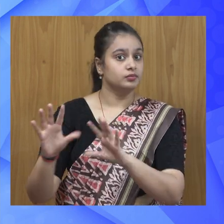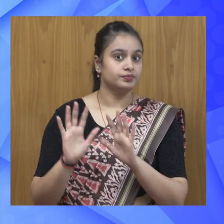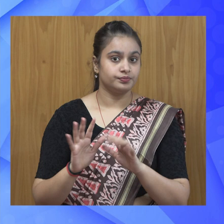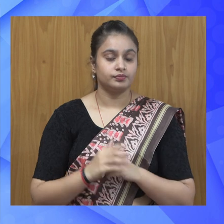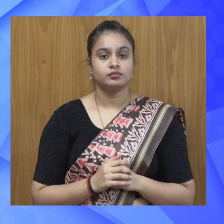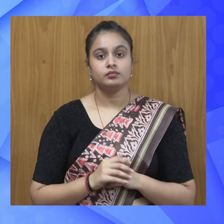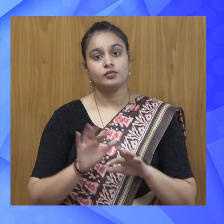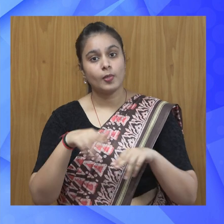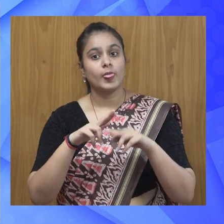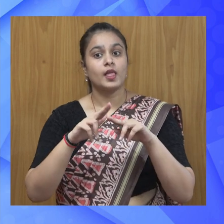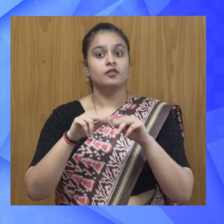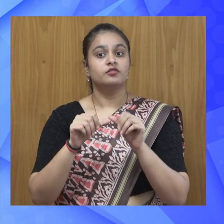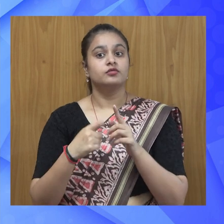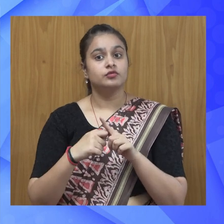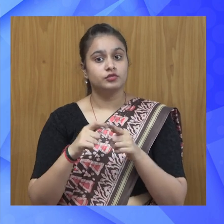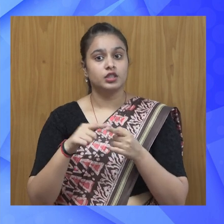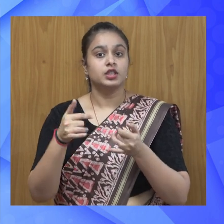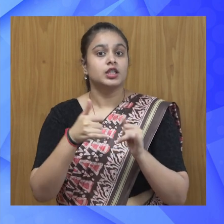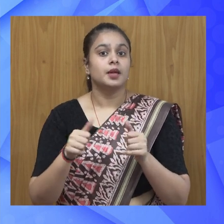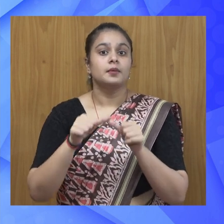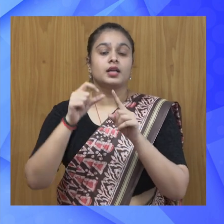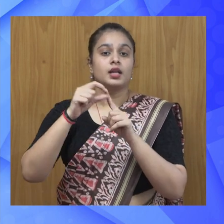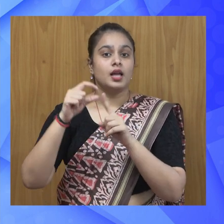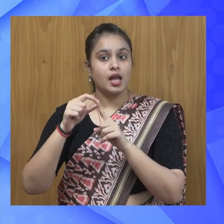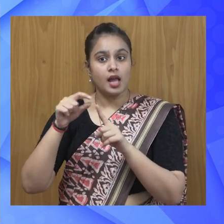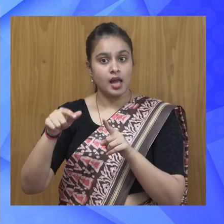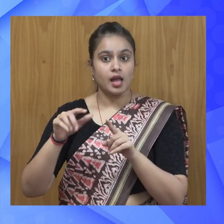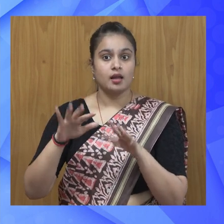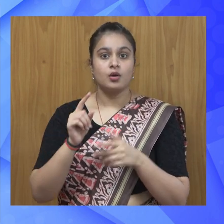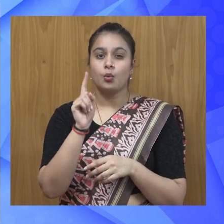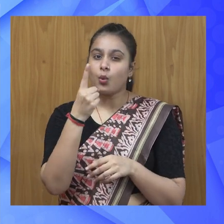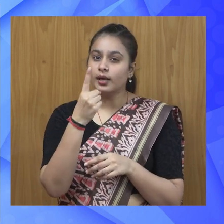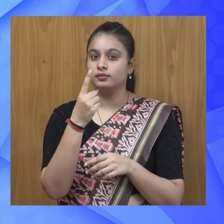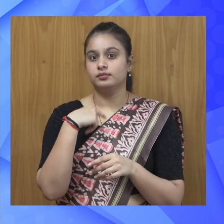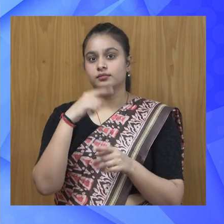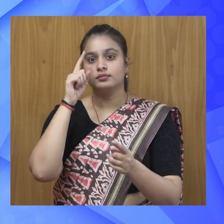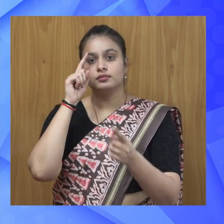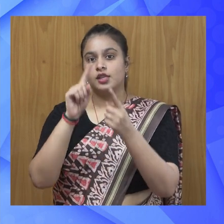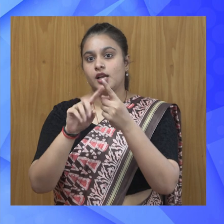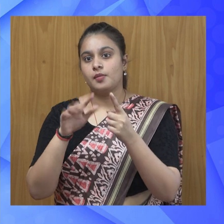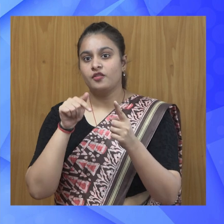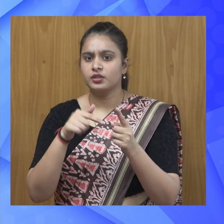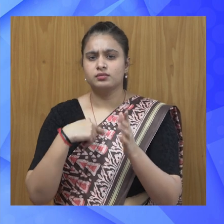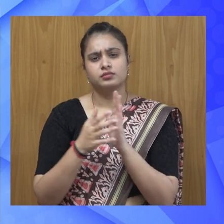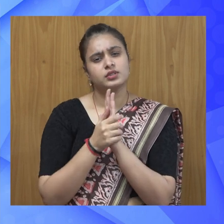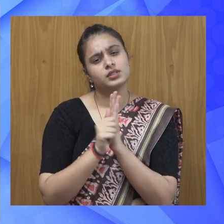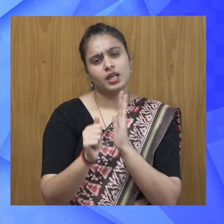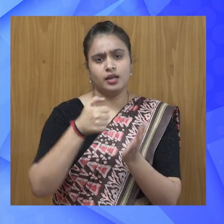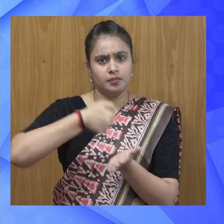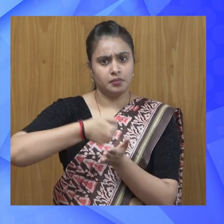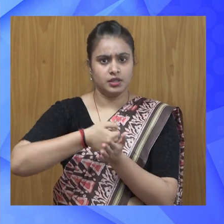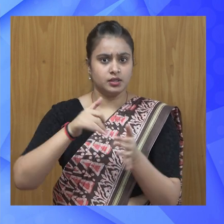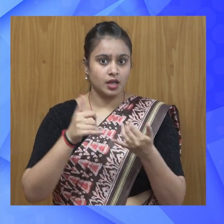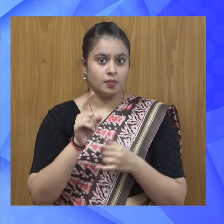Now there are fake gaming apps also, which have only one agenda. They will say, okay, no, it is a skill-based game, but no,